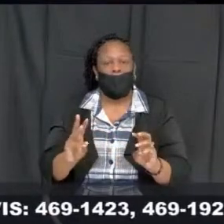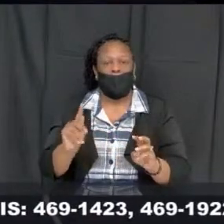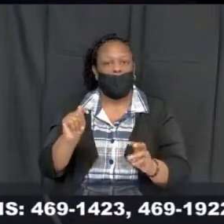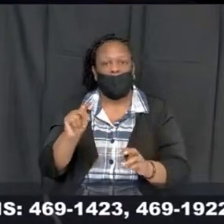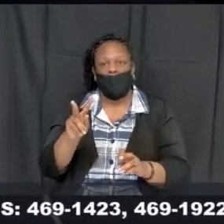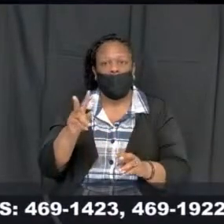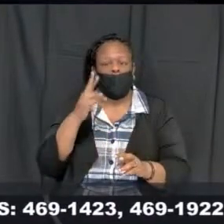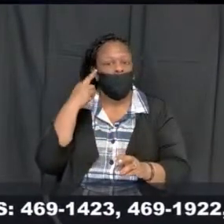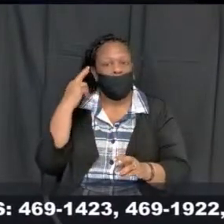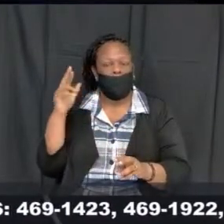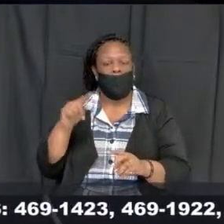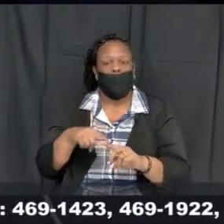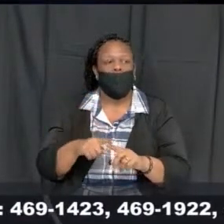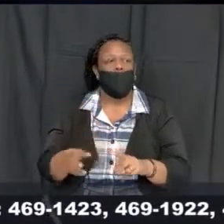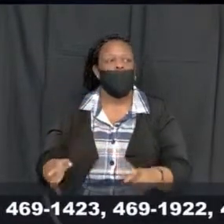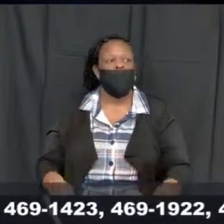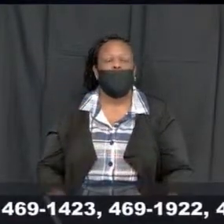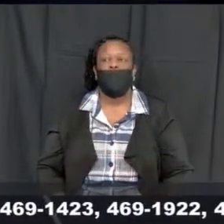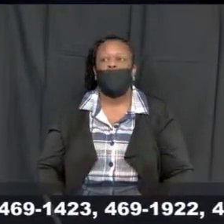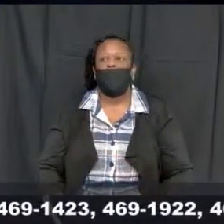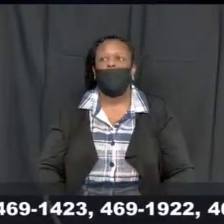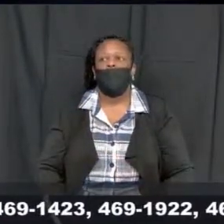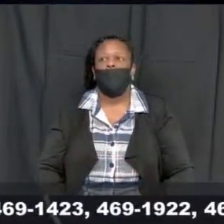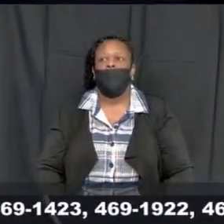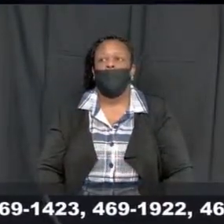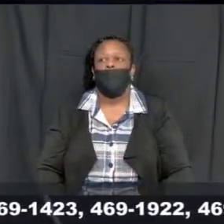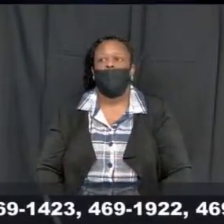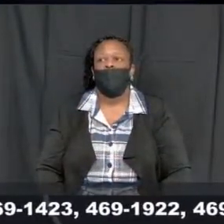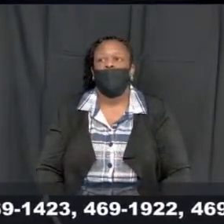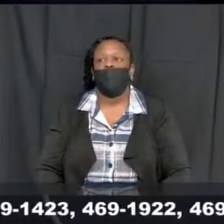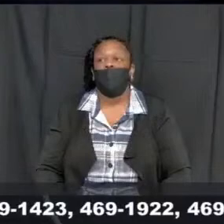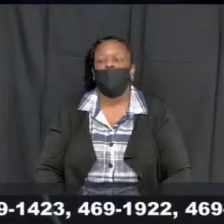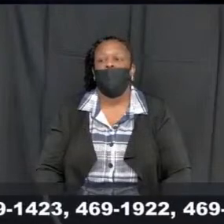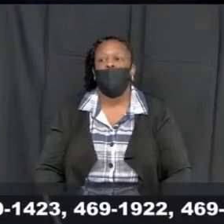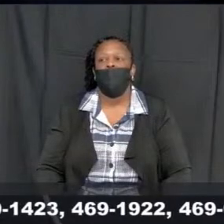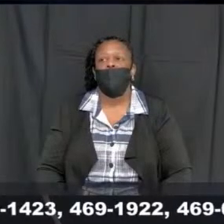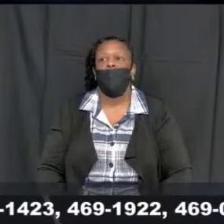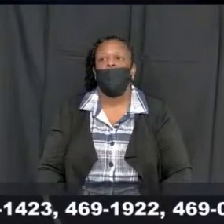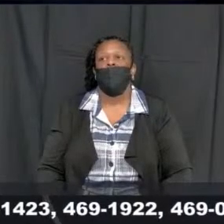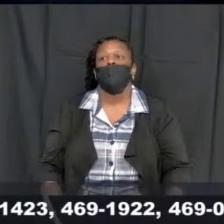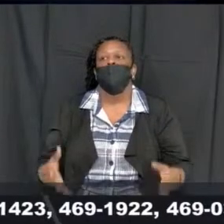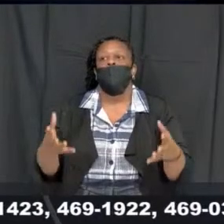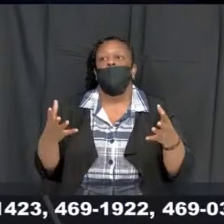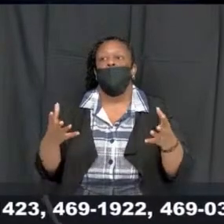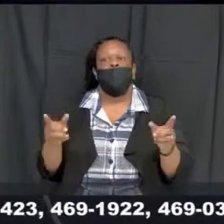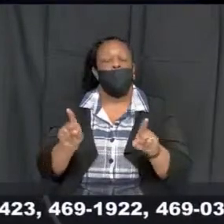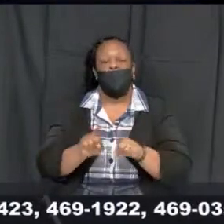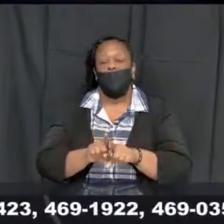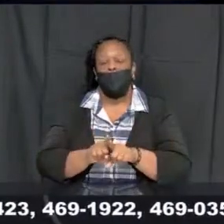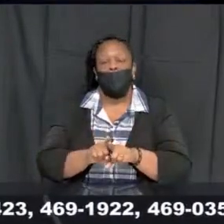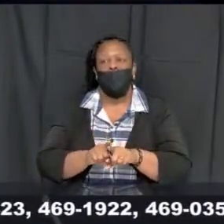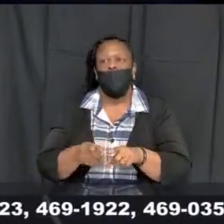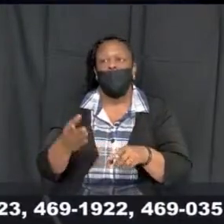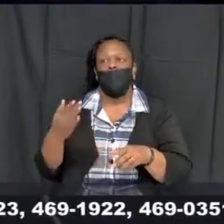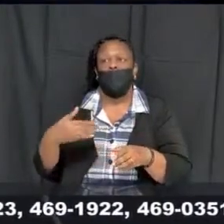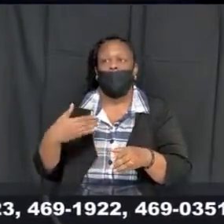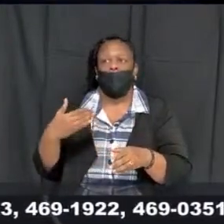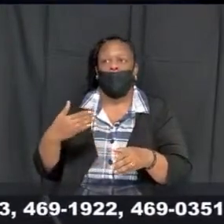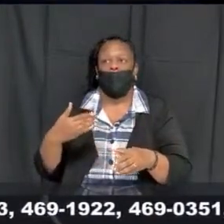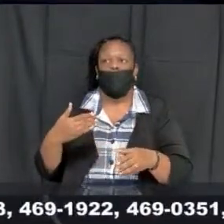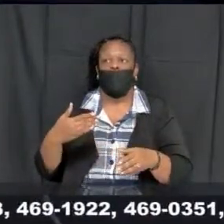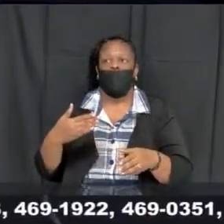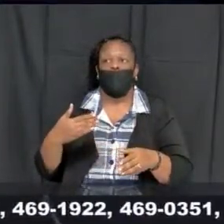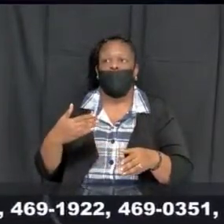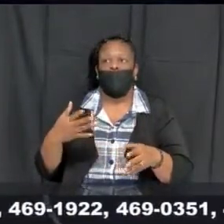thank the presenters before me. Mr. Williams, just like some of the presenters who have gone before me, I did not prepare